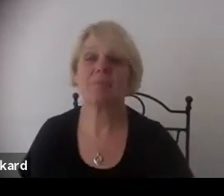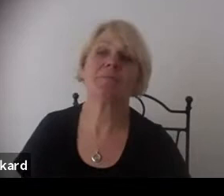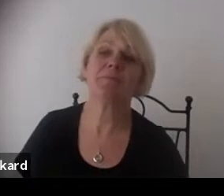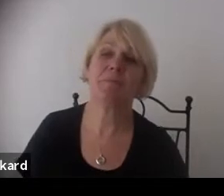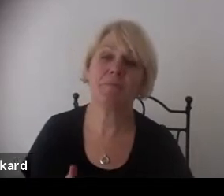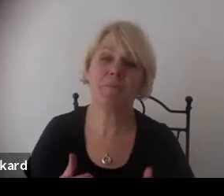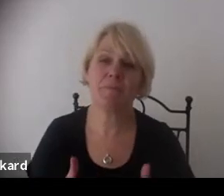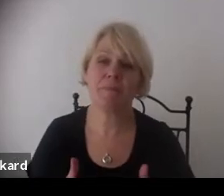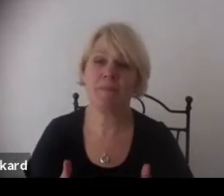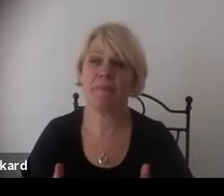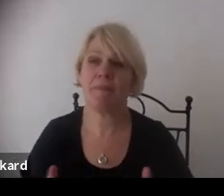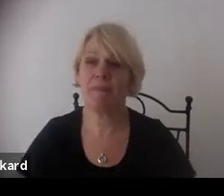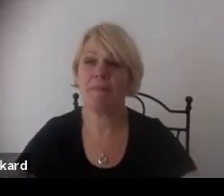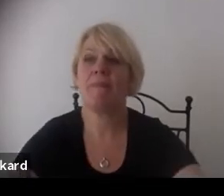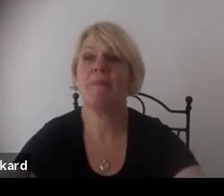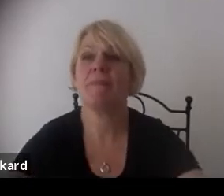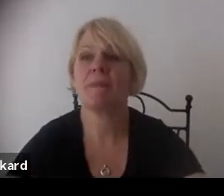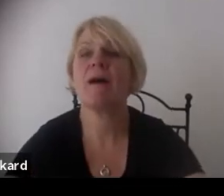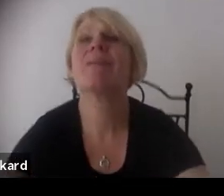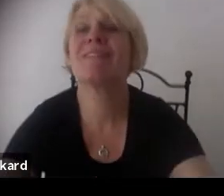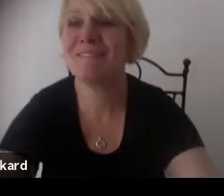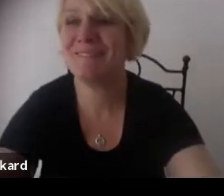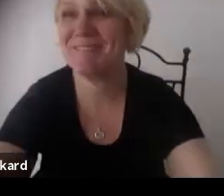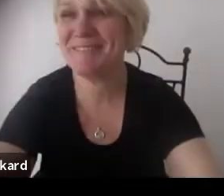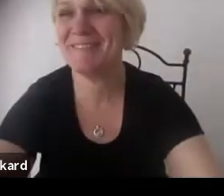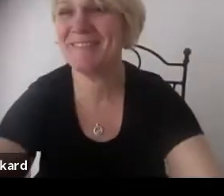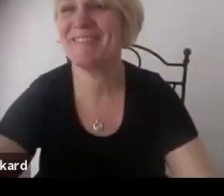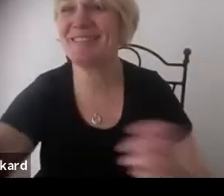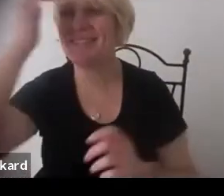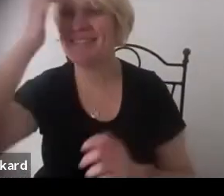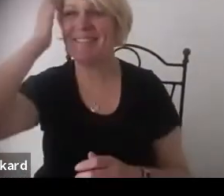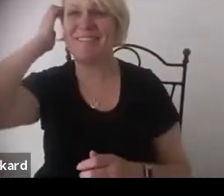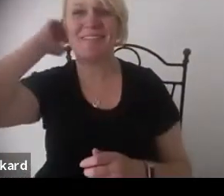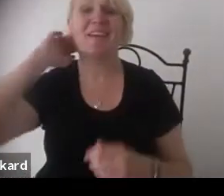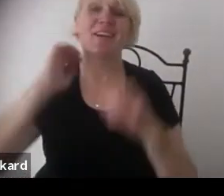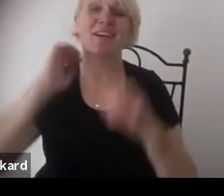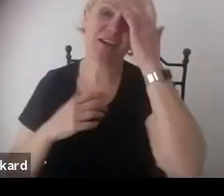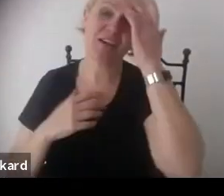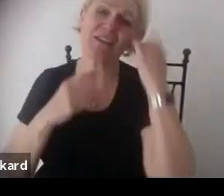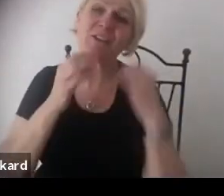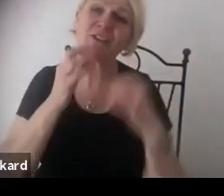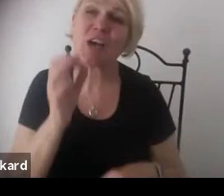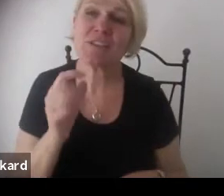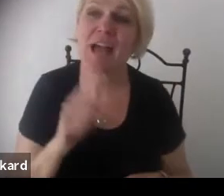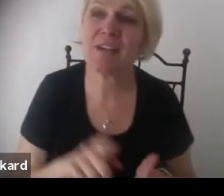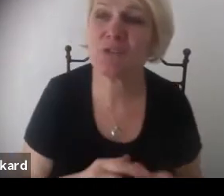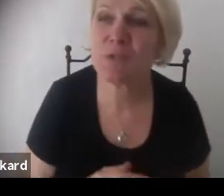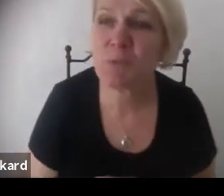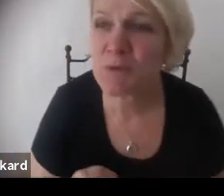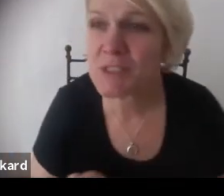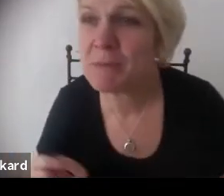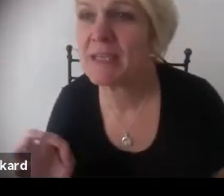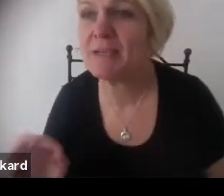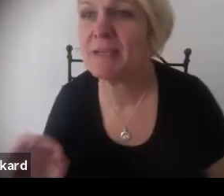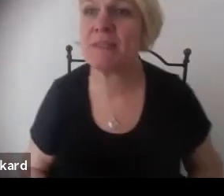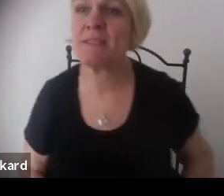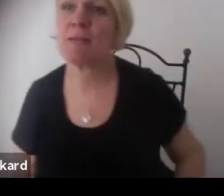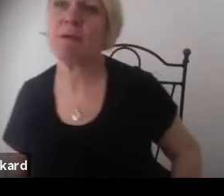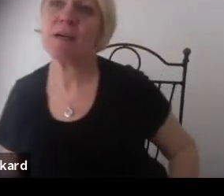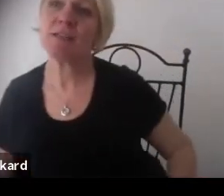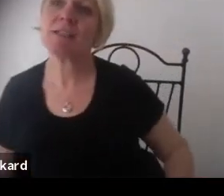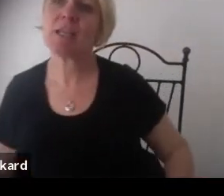lower your camera so that they can see your hands as you're signing? I've just seen. Could I just ask Andrew as well to speak a little